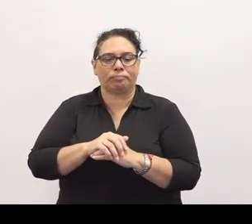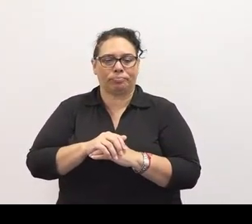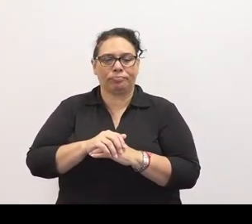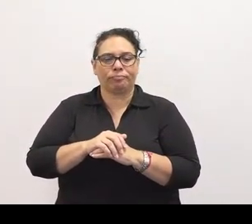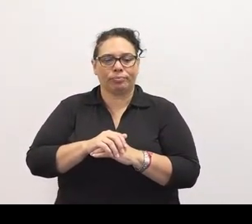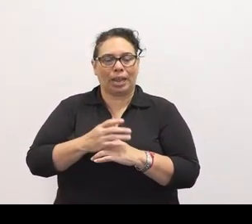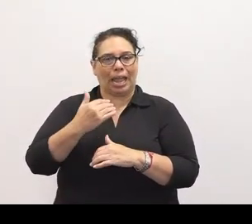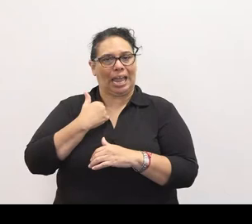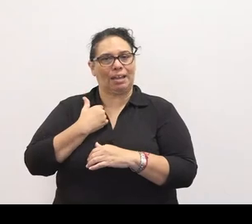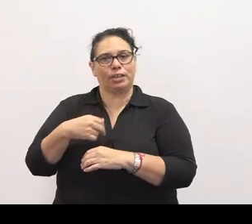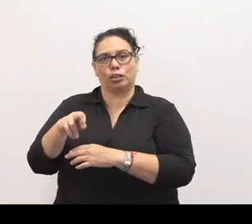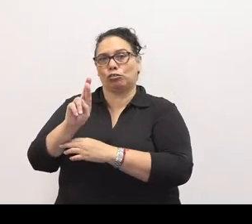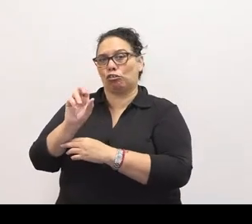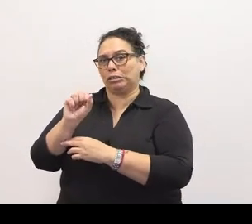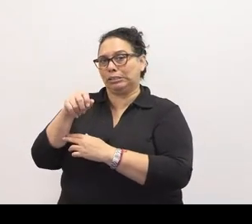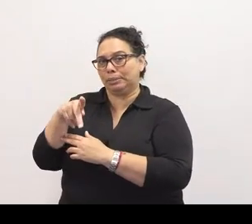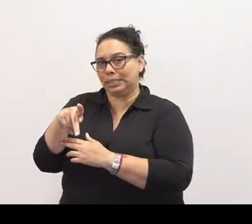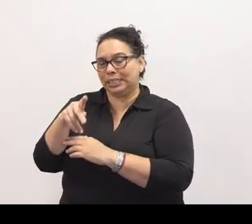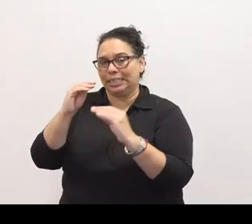Having an RSP teacher